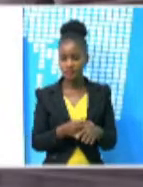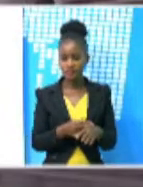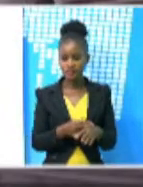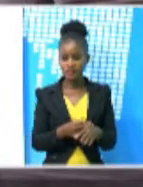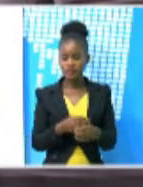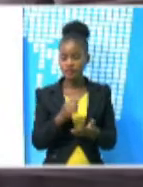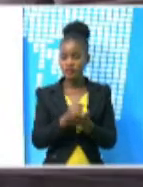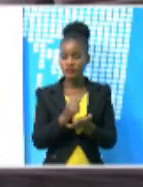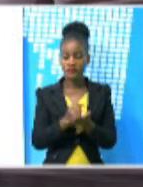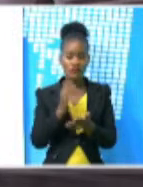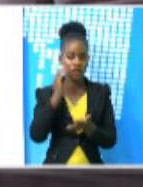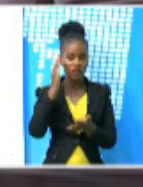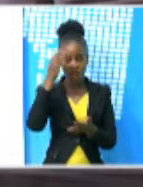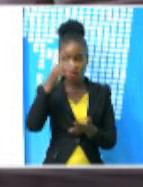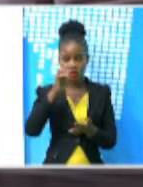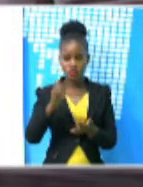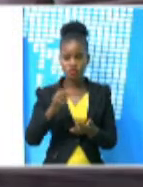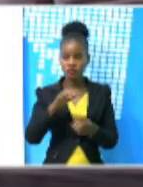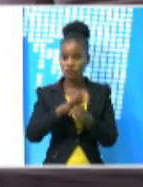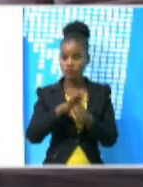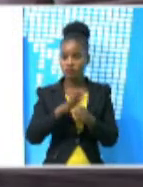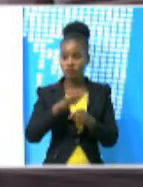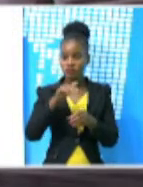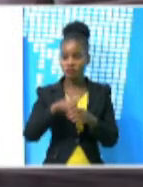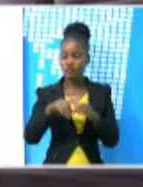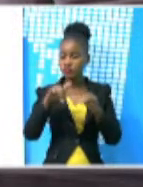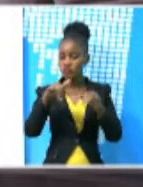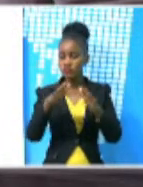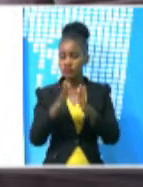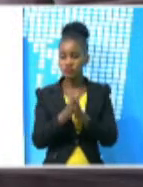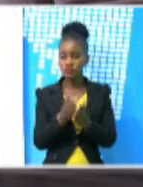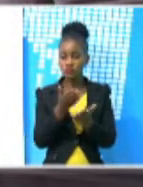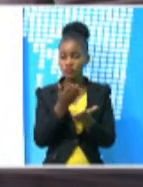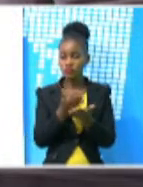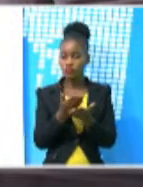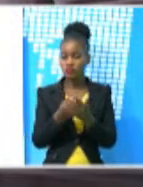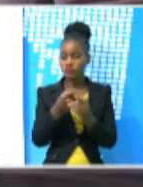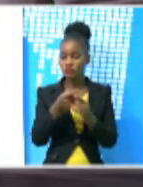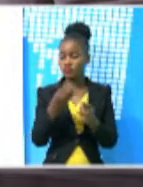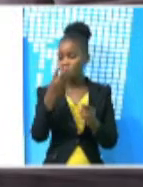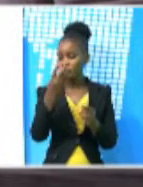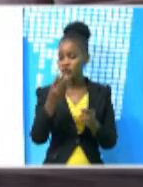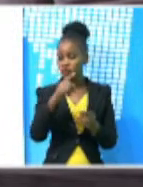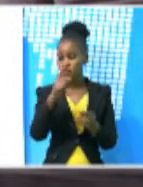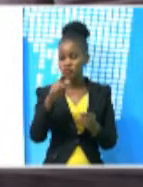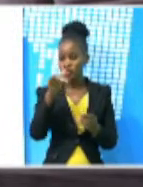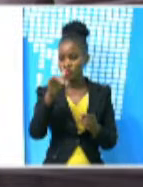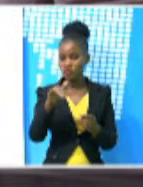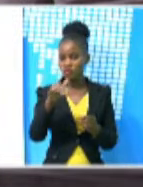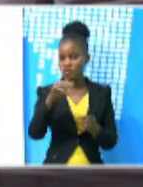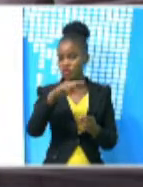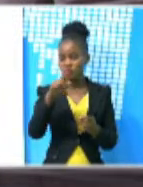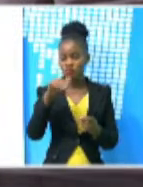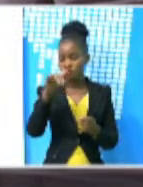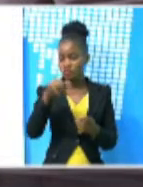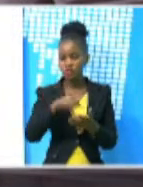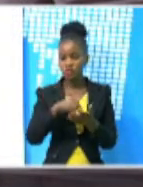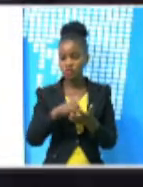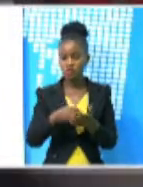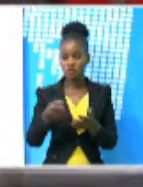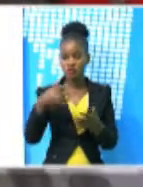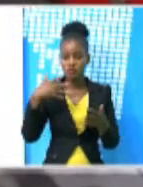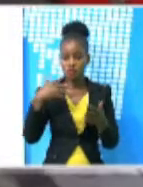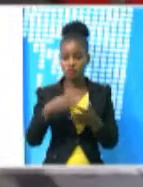Bank of England has declared an increase in its benchmark lending rate from 4.5% to 5%, its highest